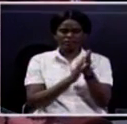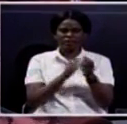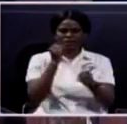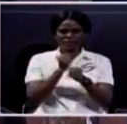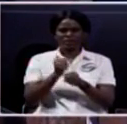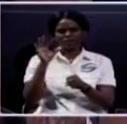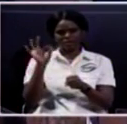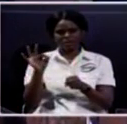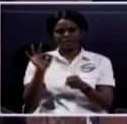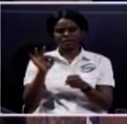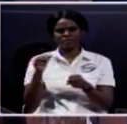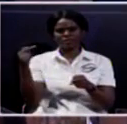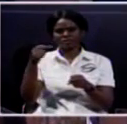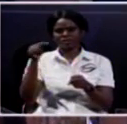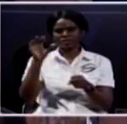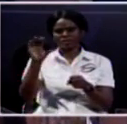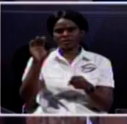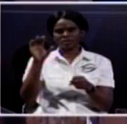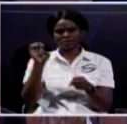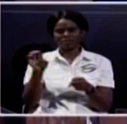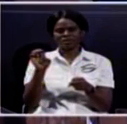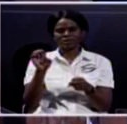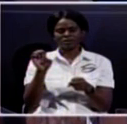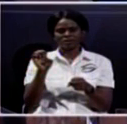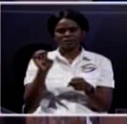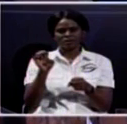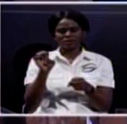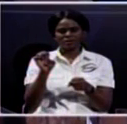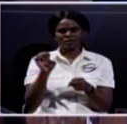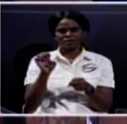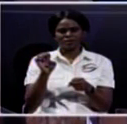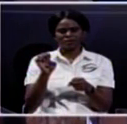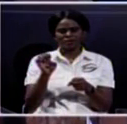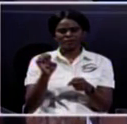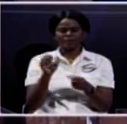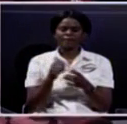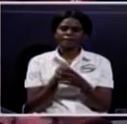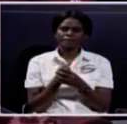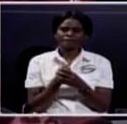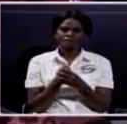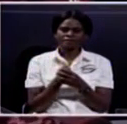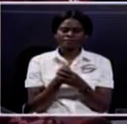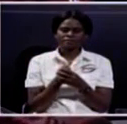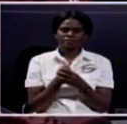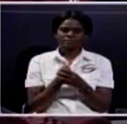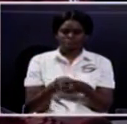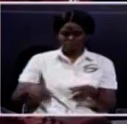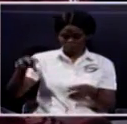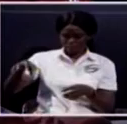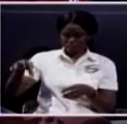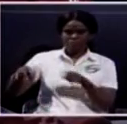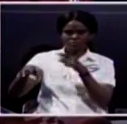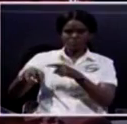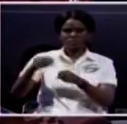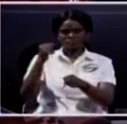9 externals, which is good. I don't know if you're going to condemn this as well, because a child at